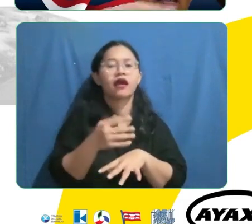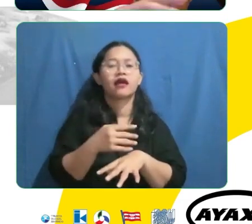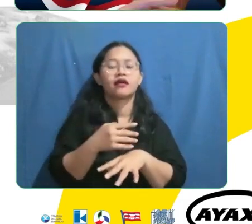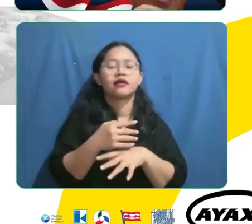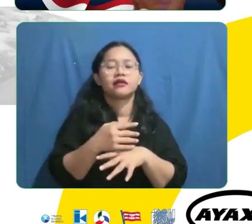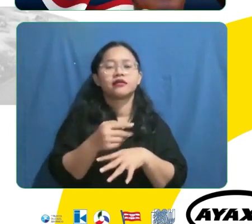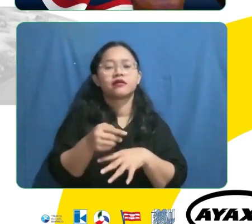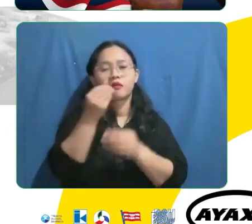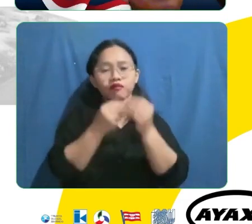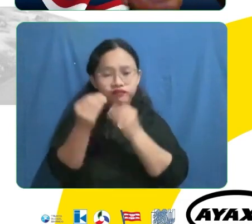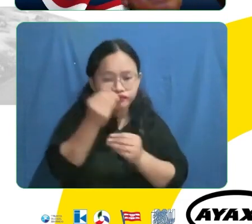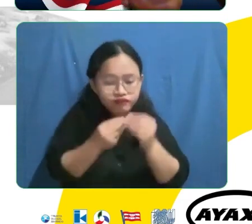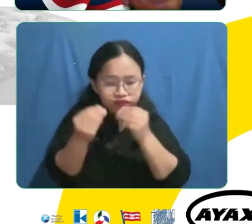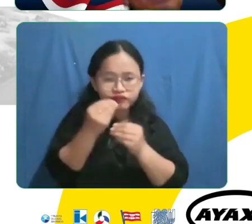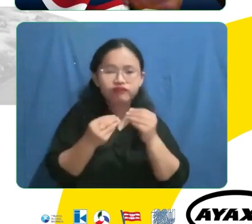Okay,